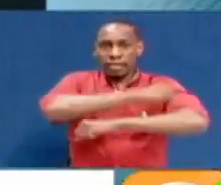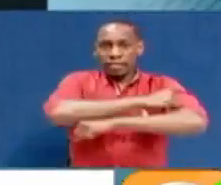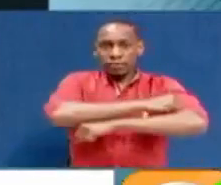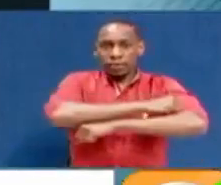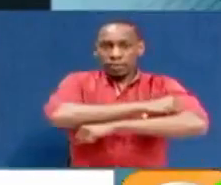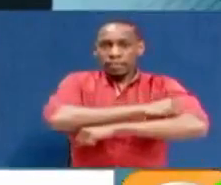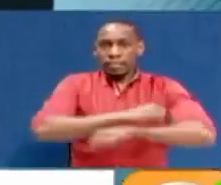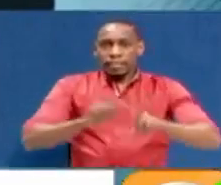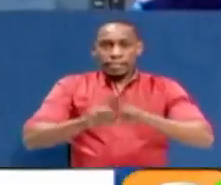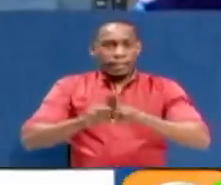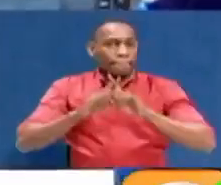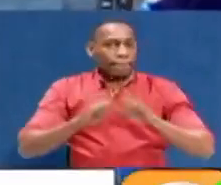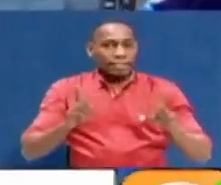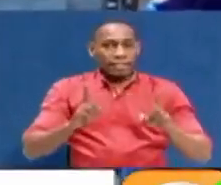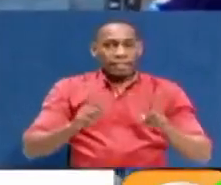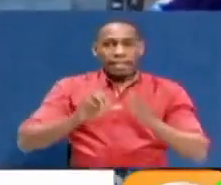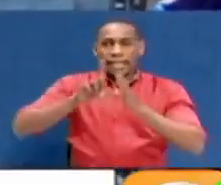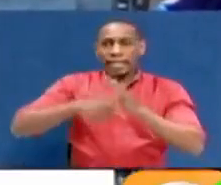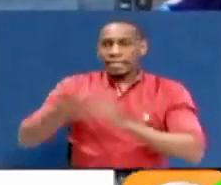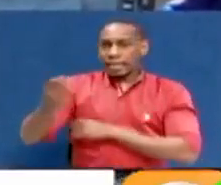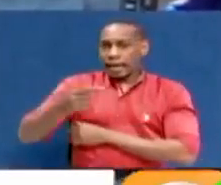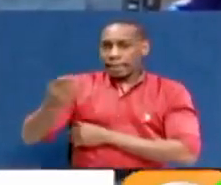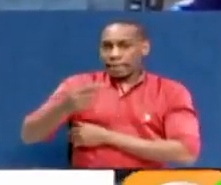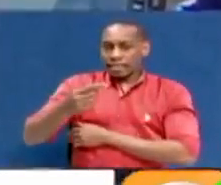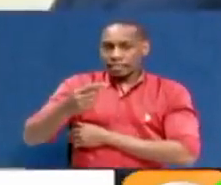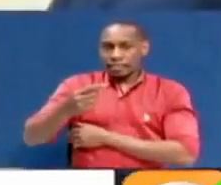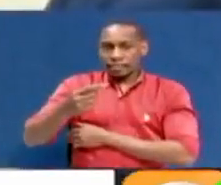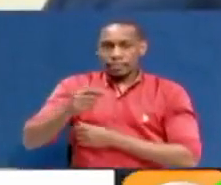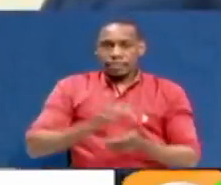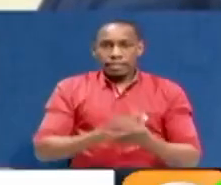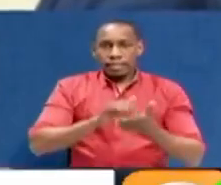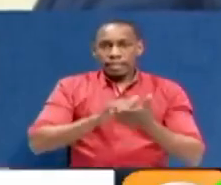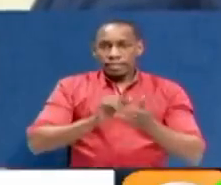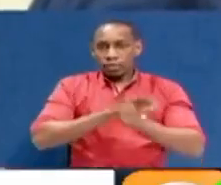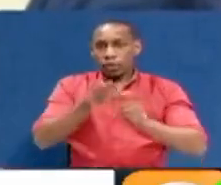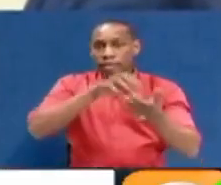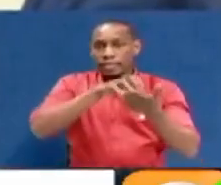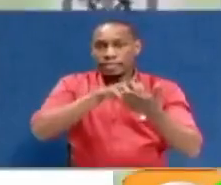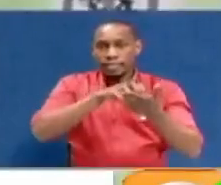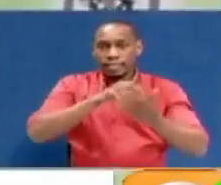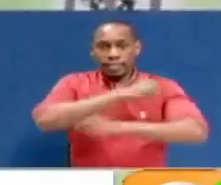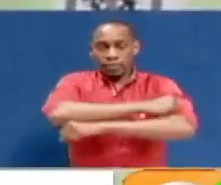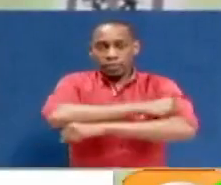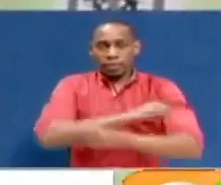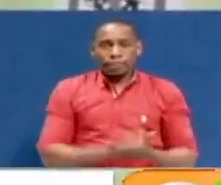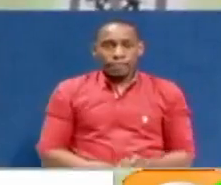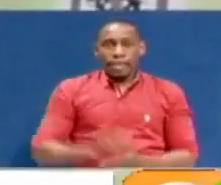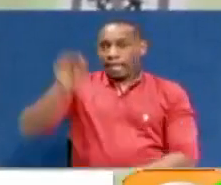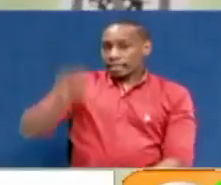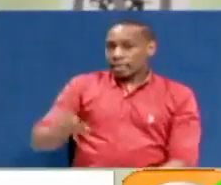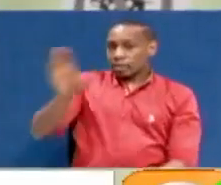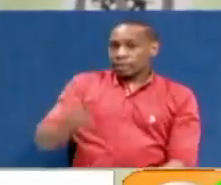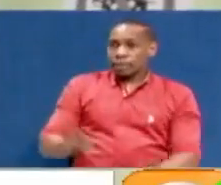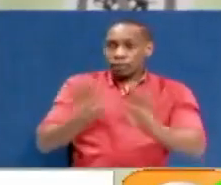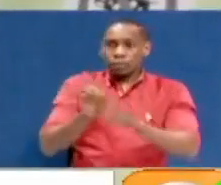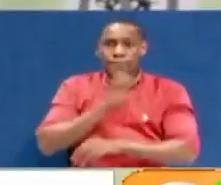May 21st. However, in subsequent months, the country recorded a spike of COVID-19 cases from schools. South Africa